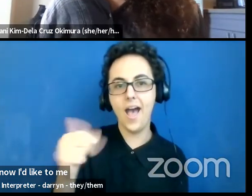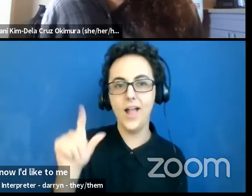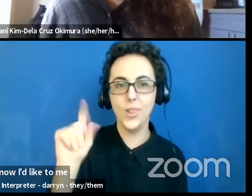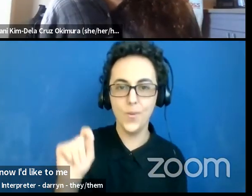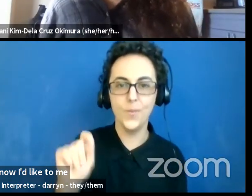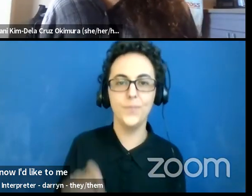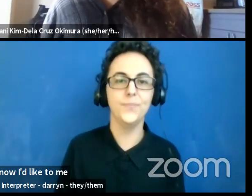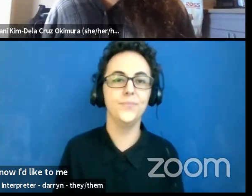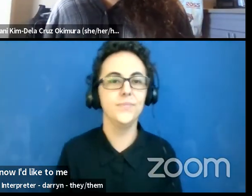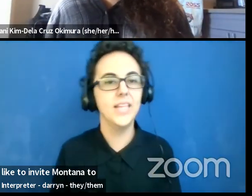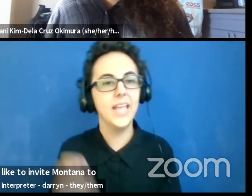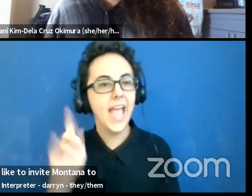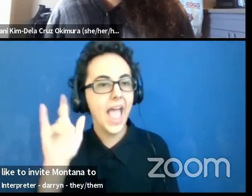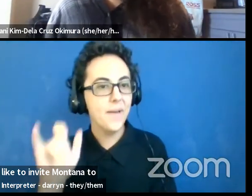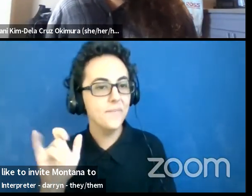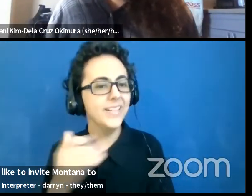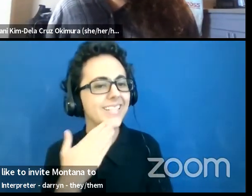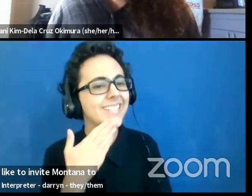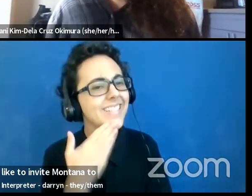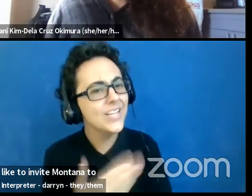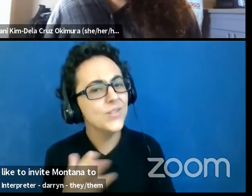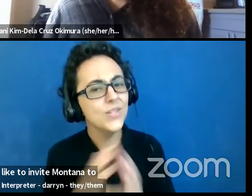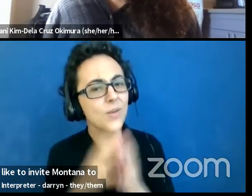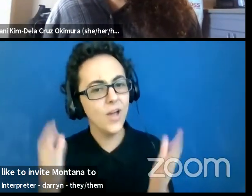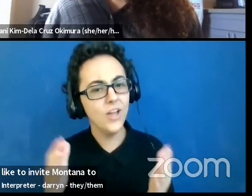to introduce herself as well.